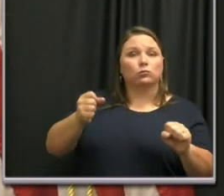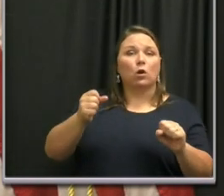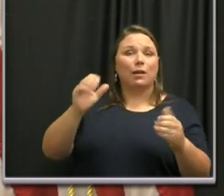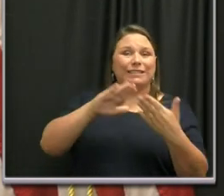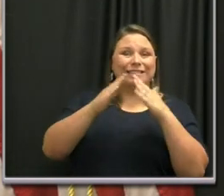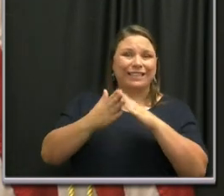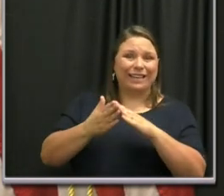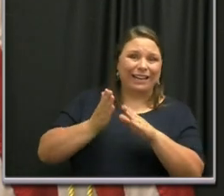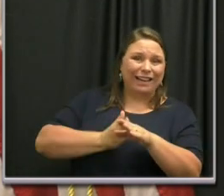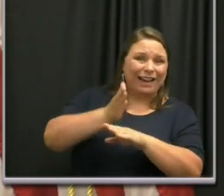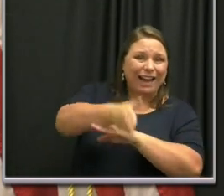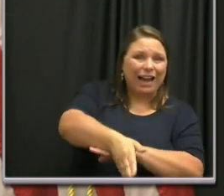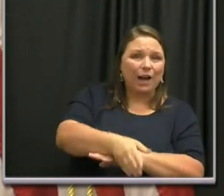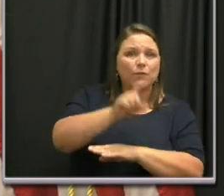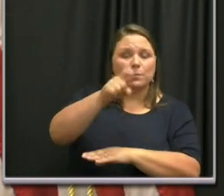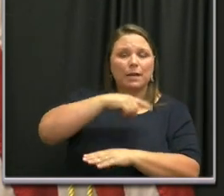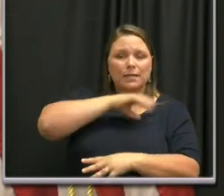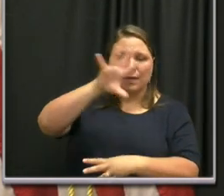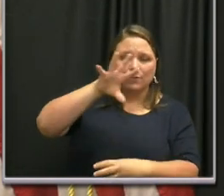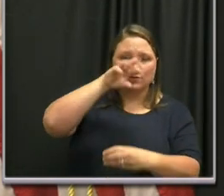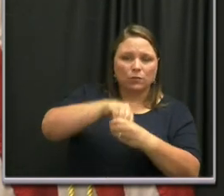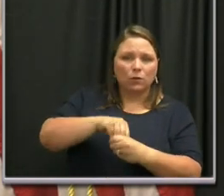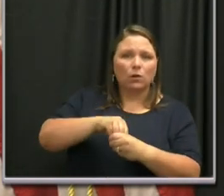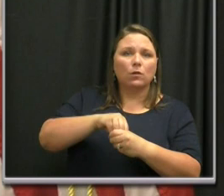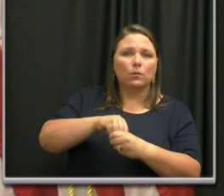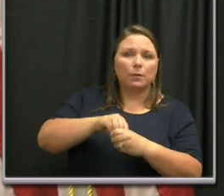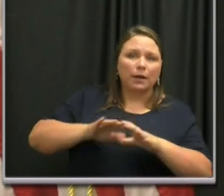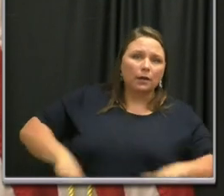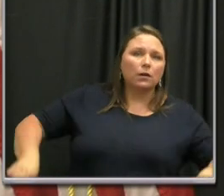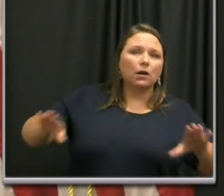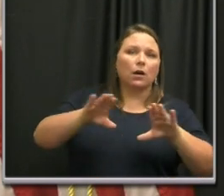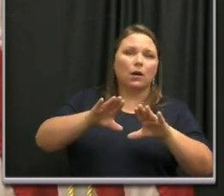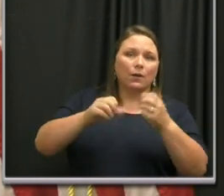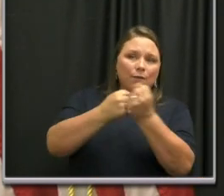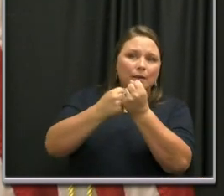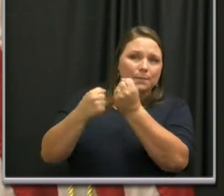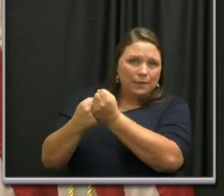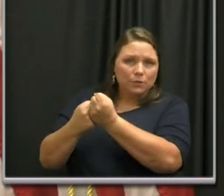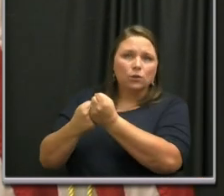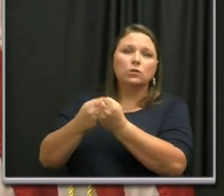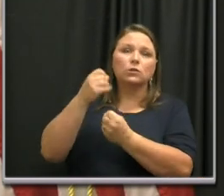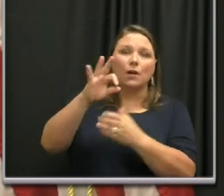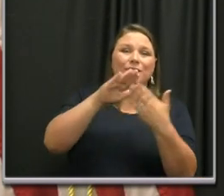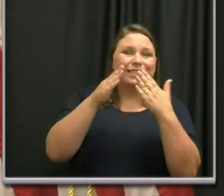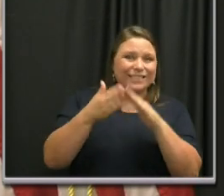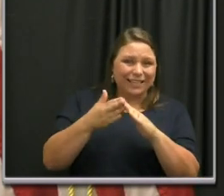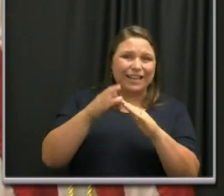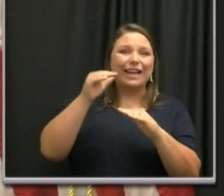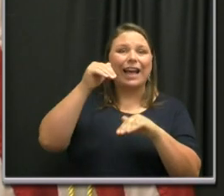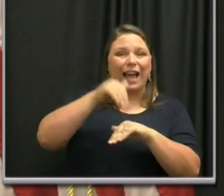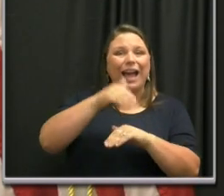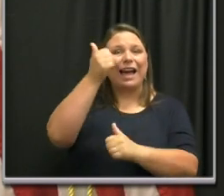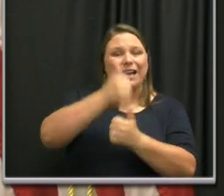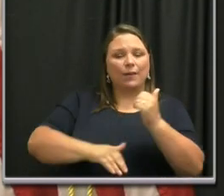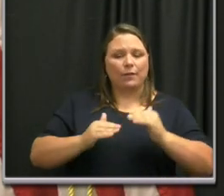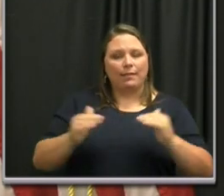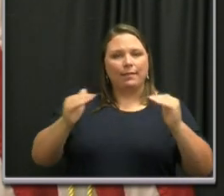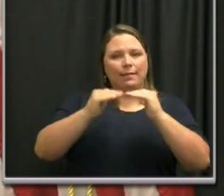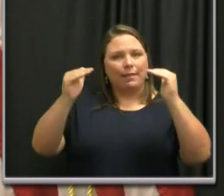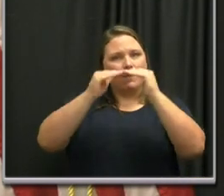to be incorporating that fundamentally to the city going forward at every level. That is a super hard thing to do.